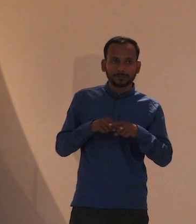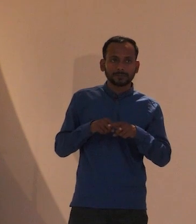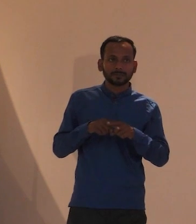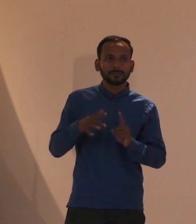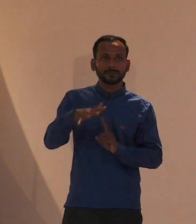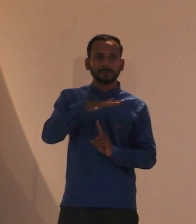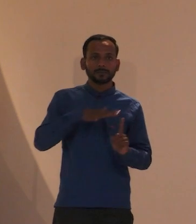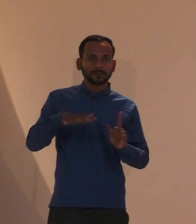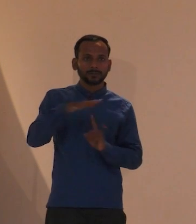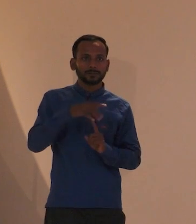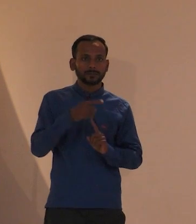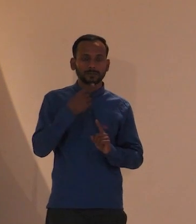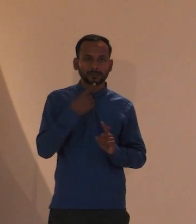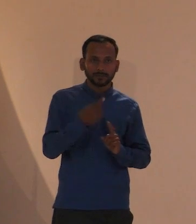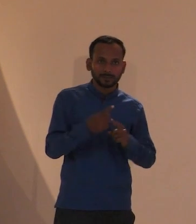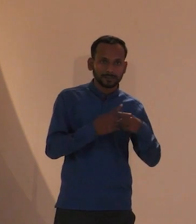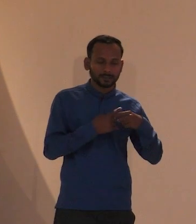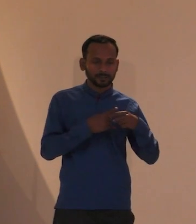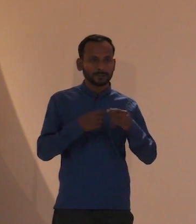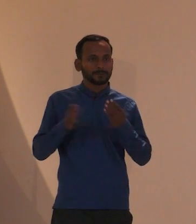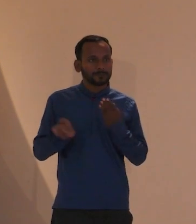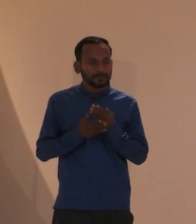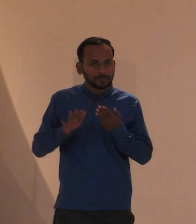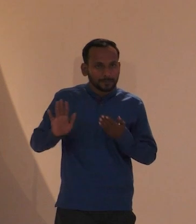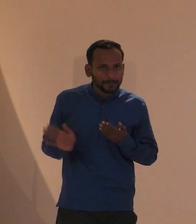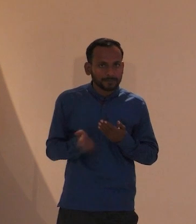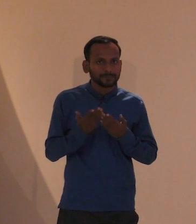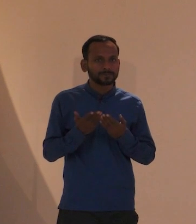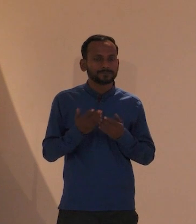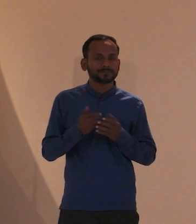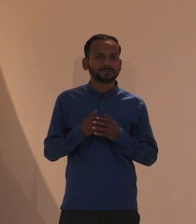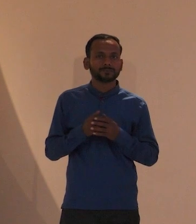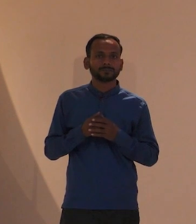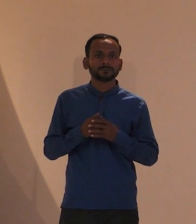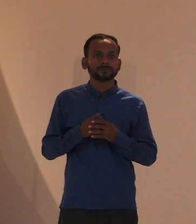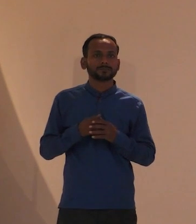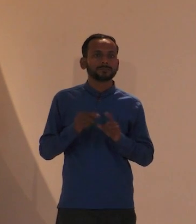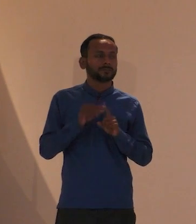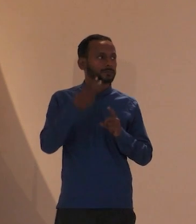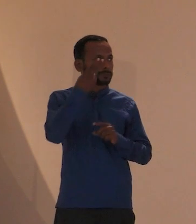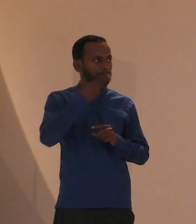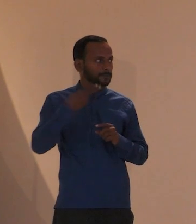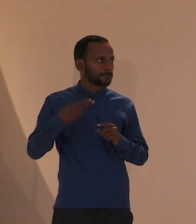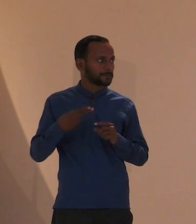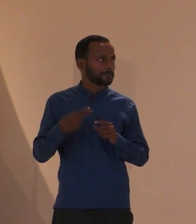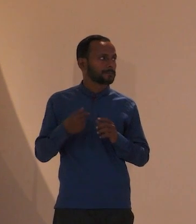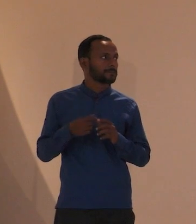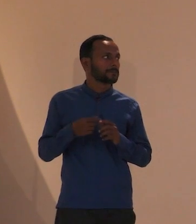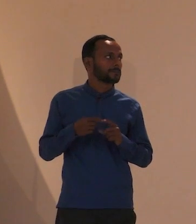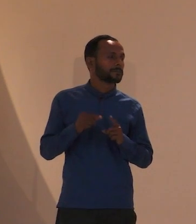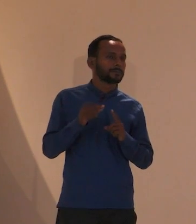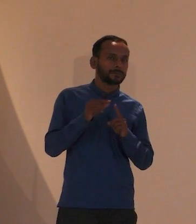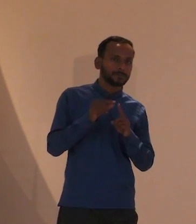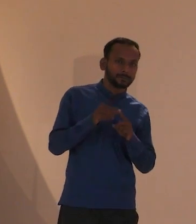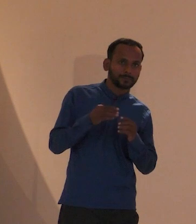local influences on Christian art. The other image is a painting on paper of the